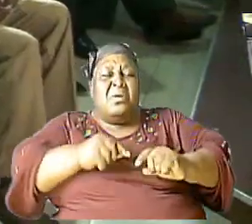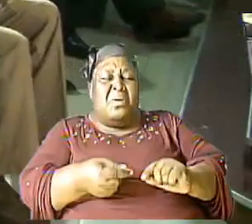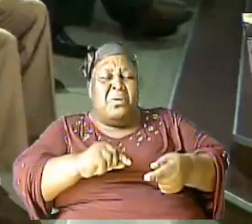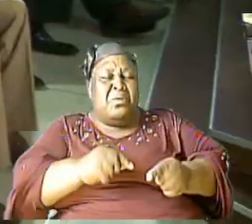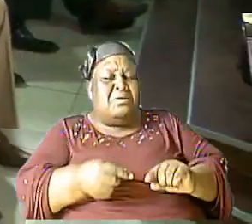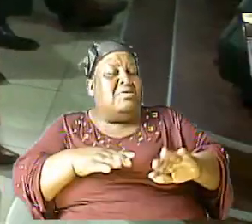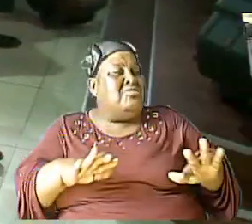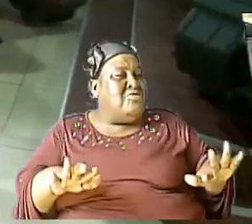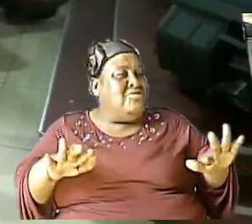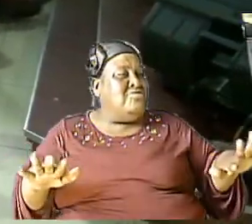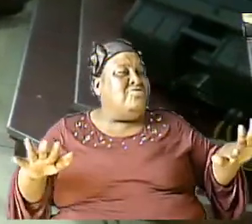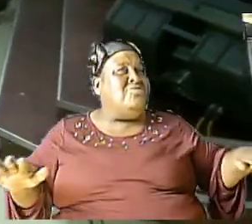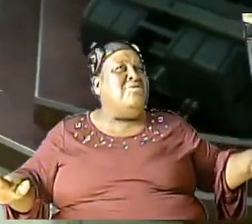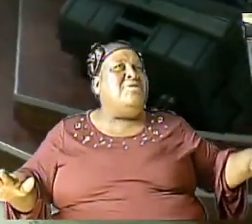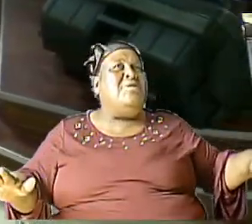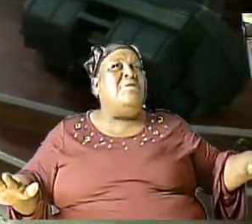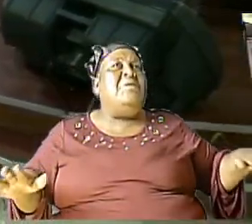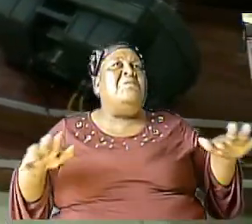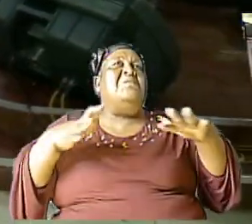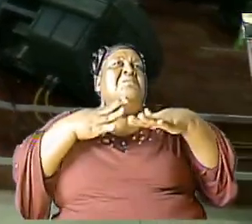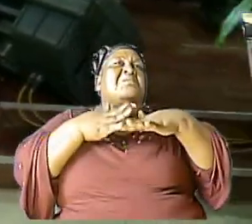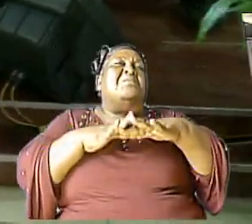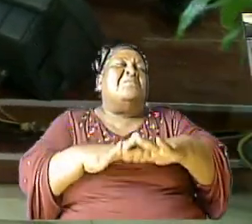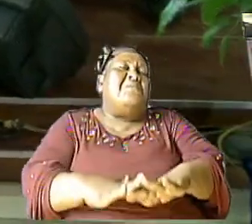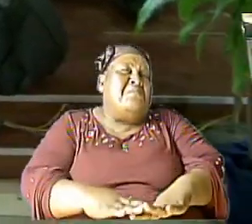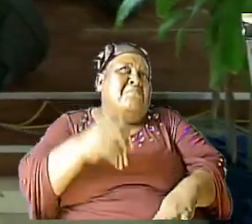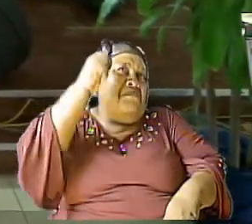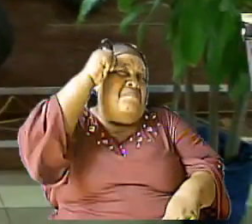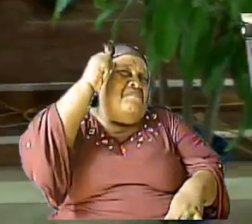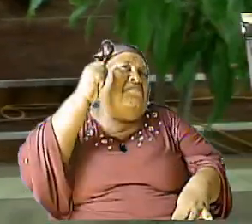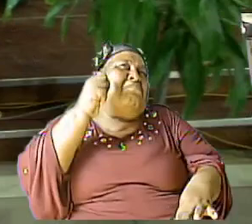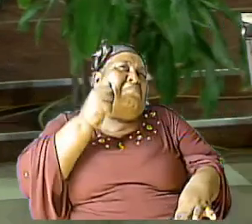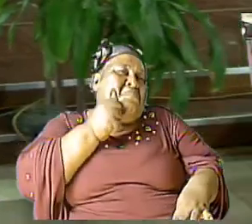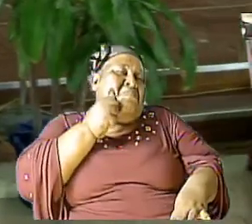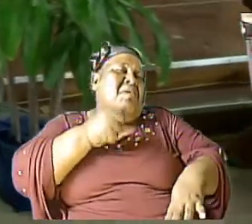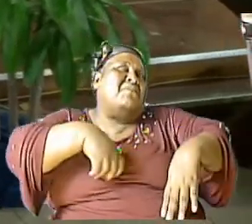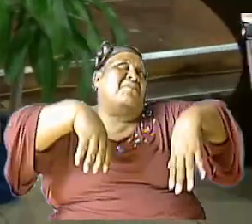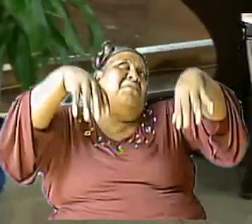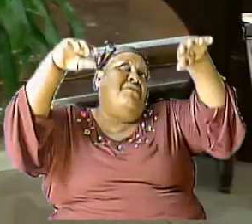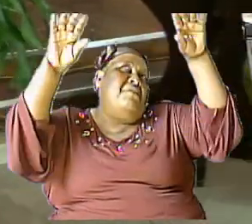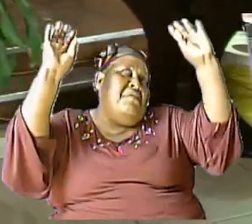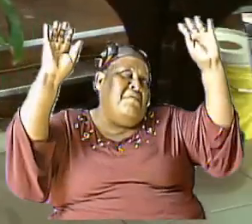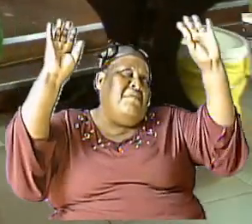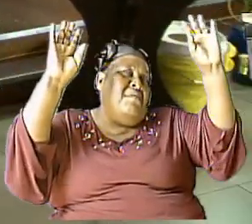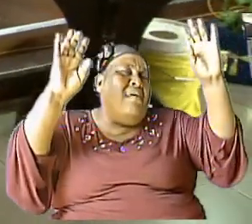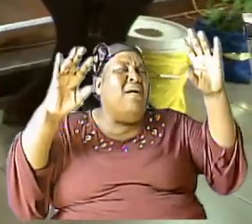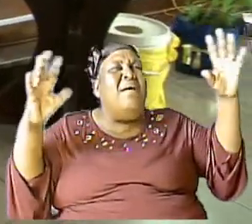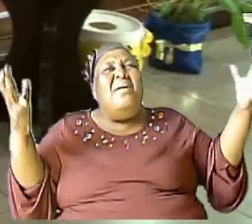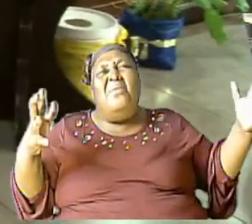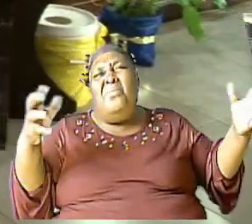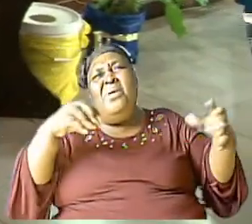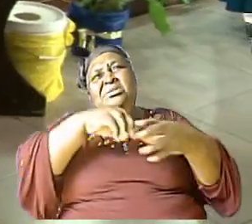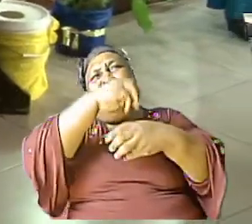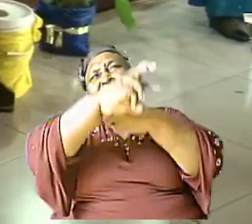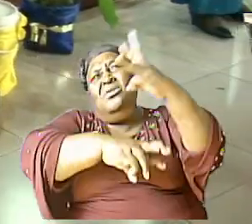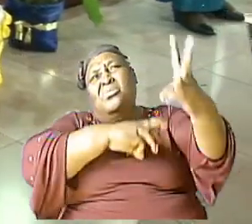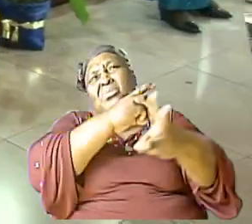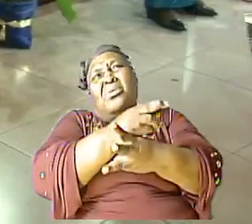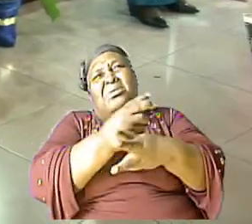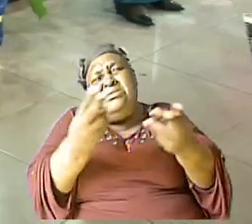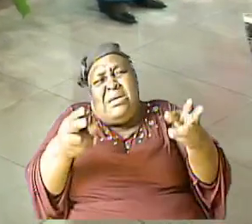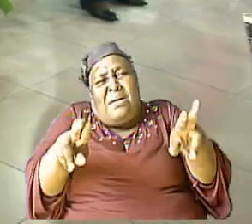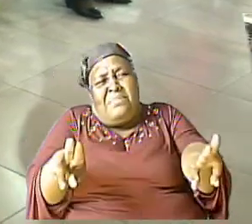children, depressed adults on the verge of giving up. What in the world is going